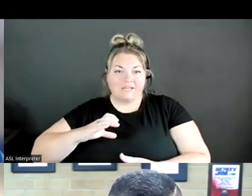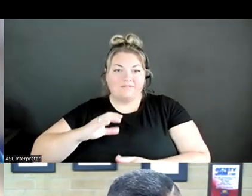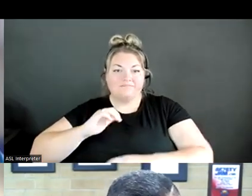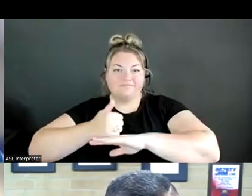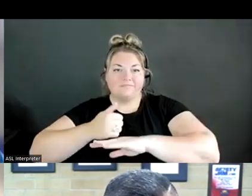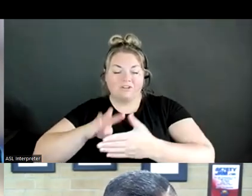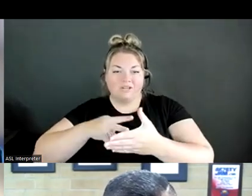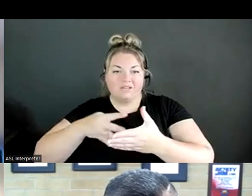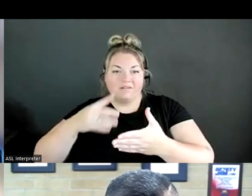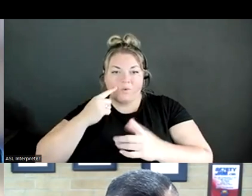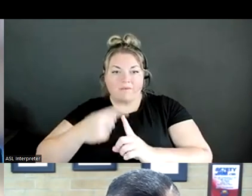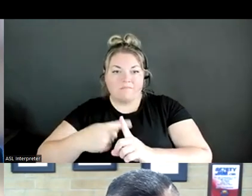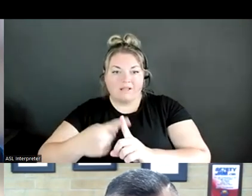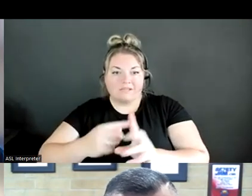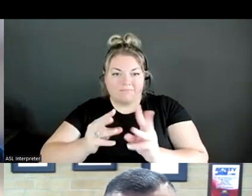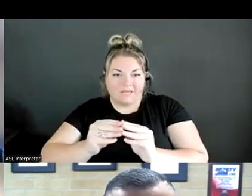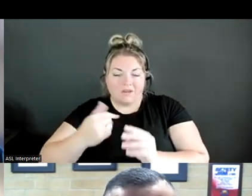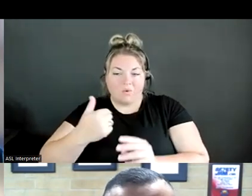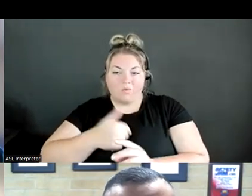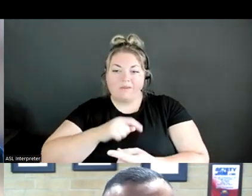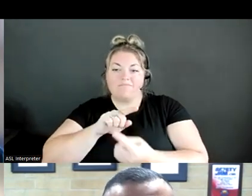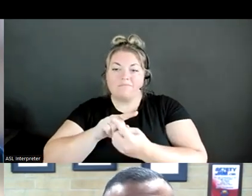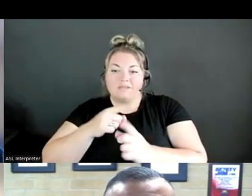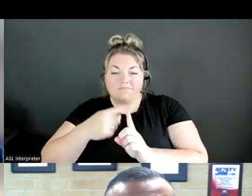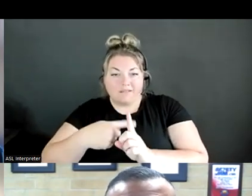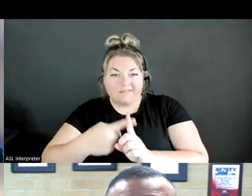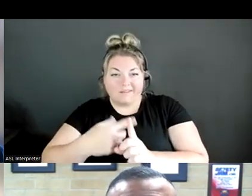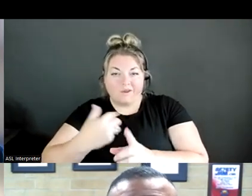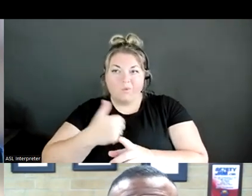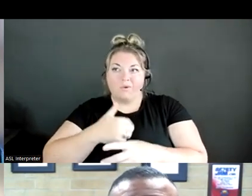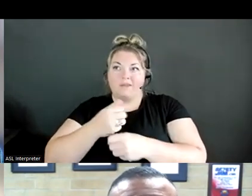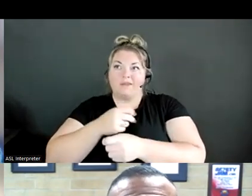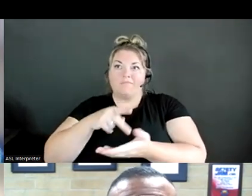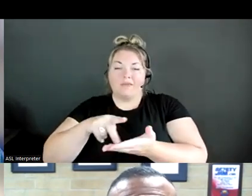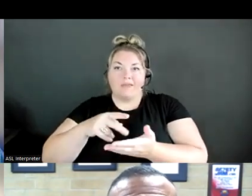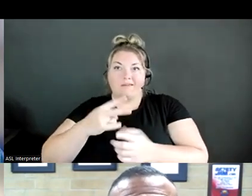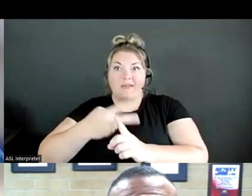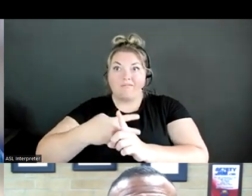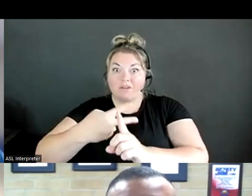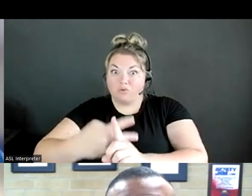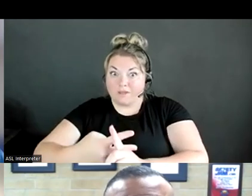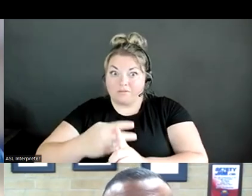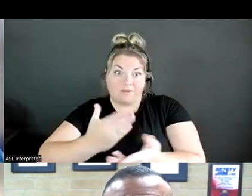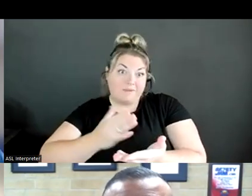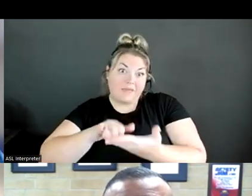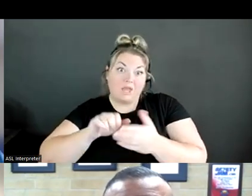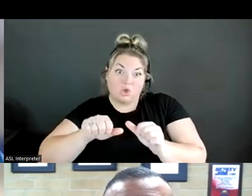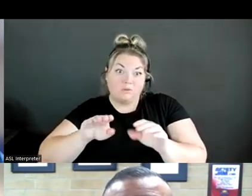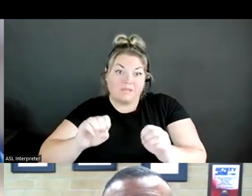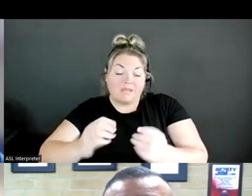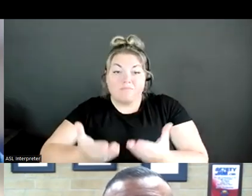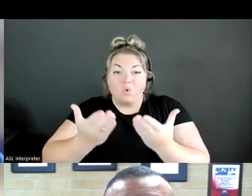for the monthly meeting. We meet monthly, maybe we get paid every other month, maybe that could be a motion, but